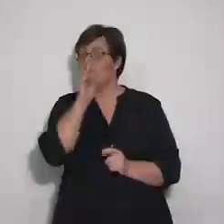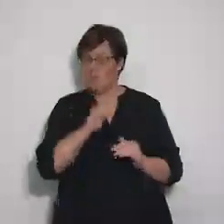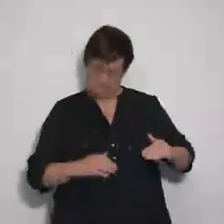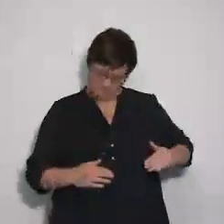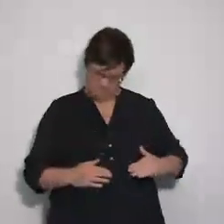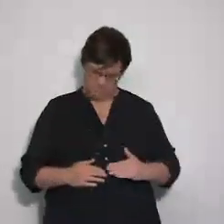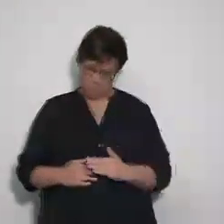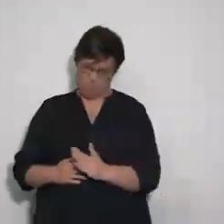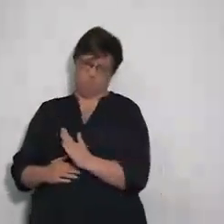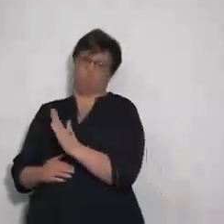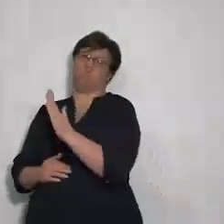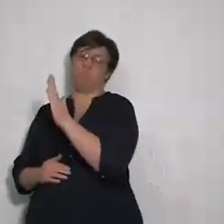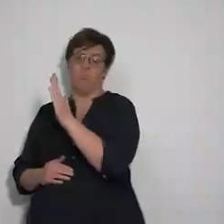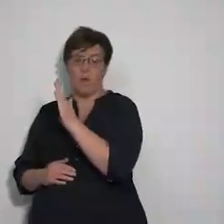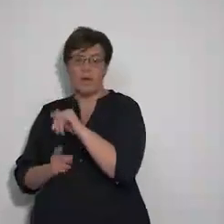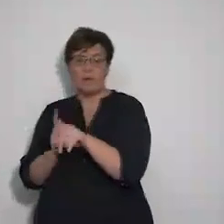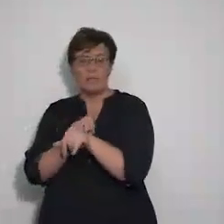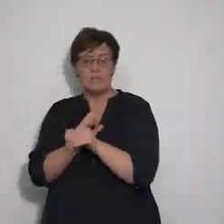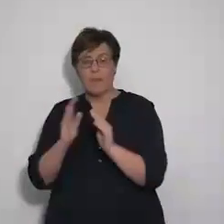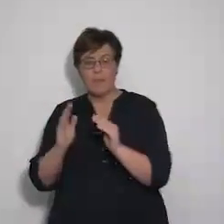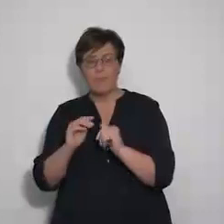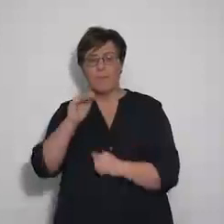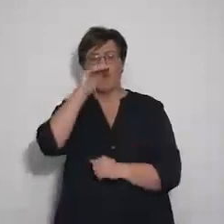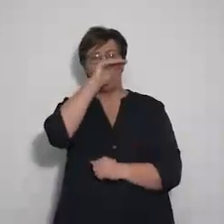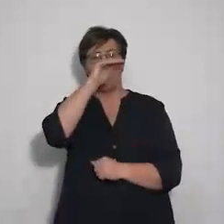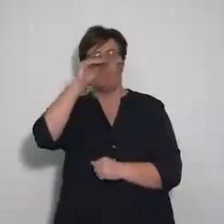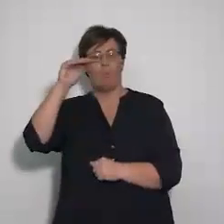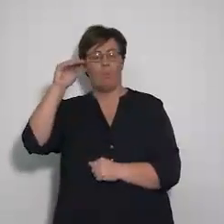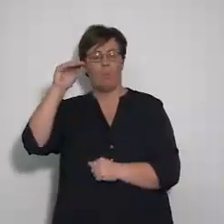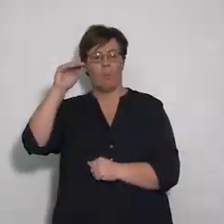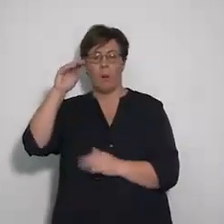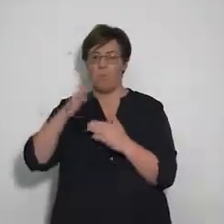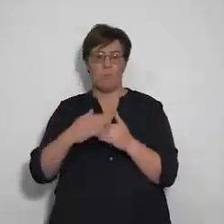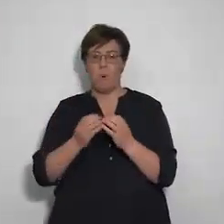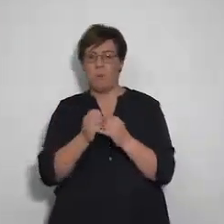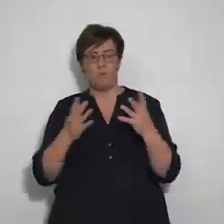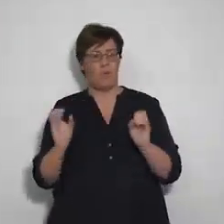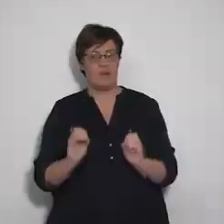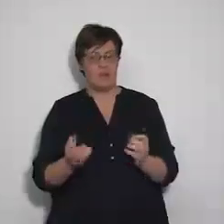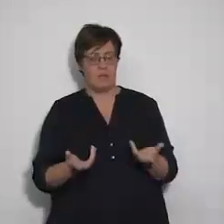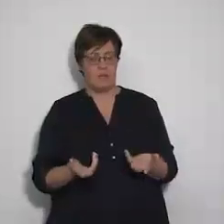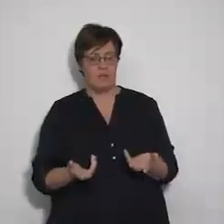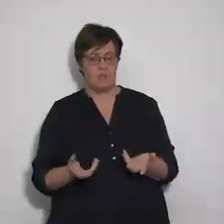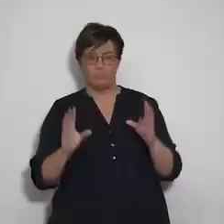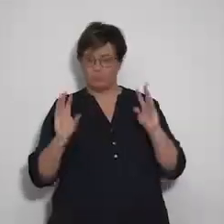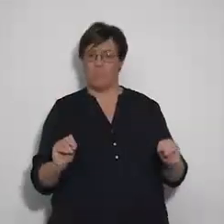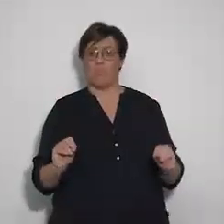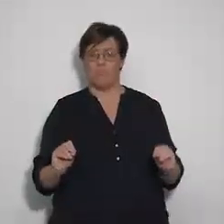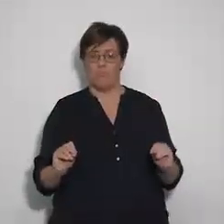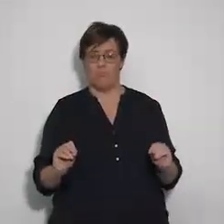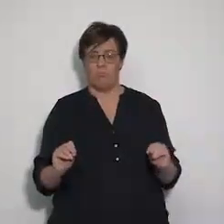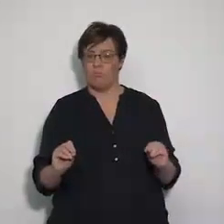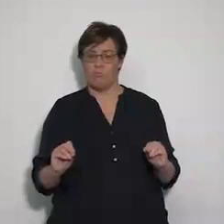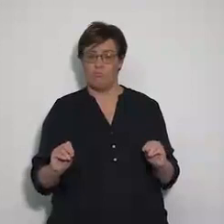We start to see that at a certain point, there we go, the population growth